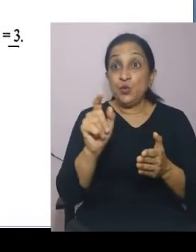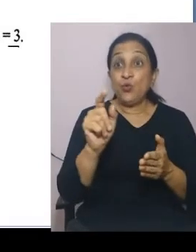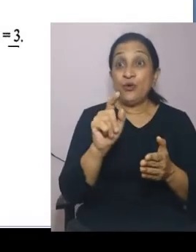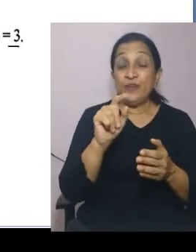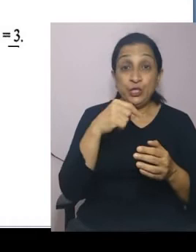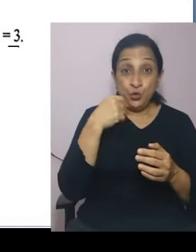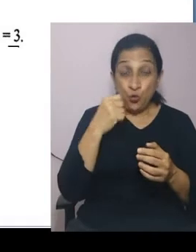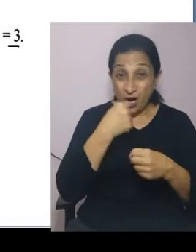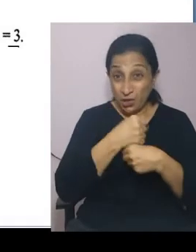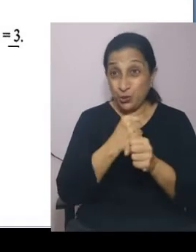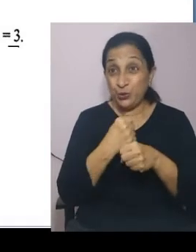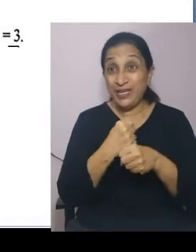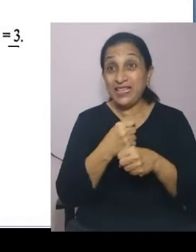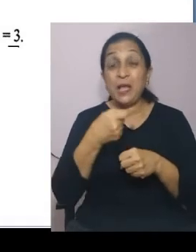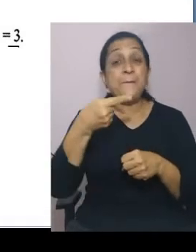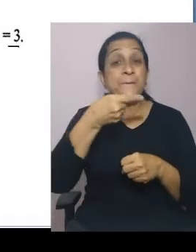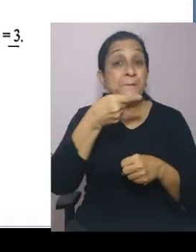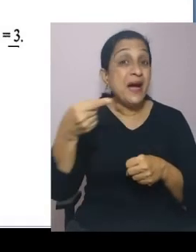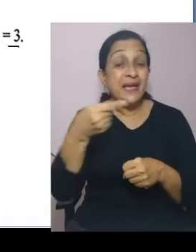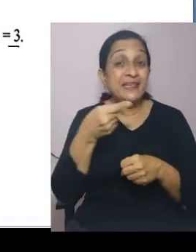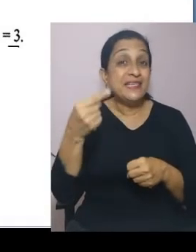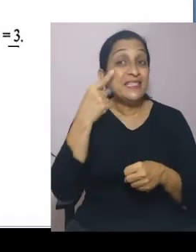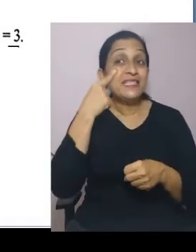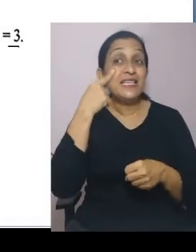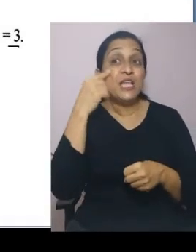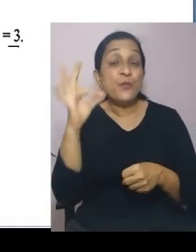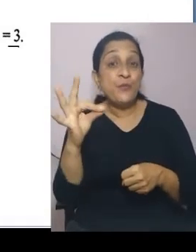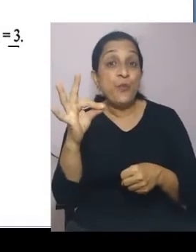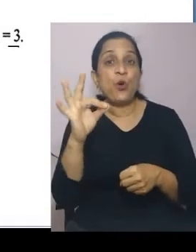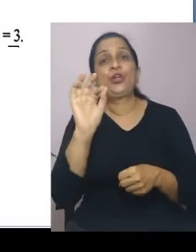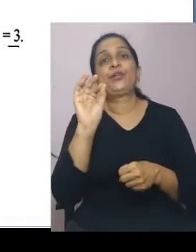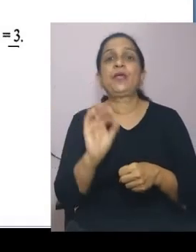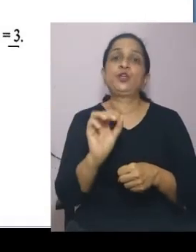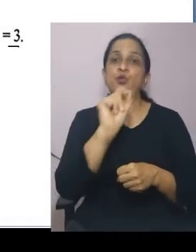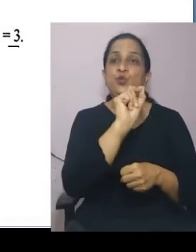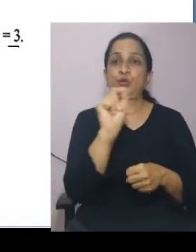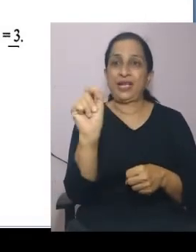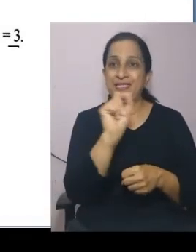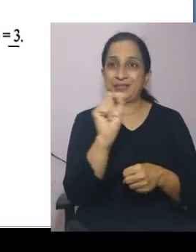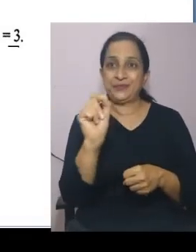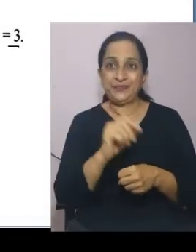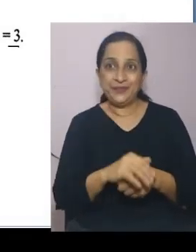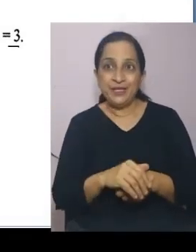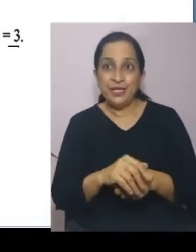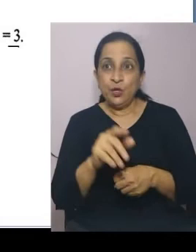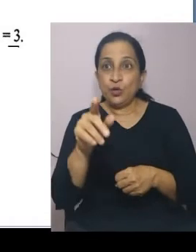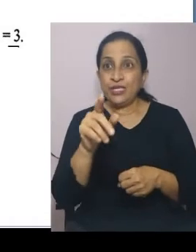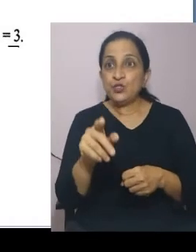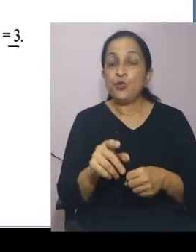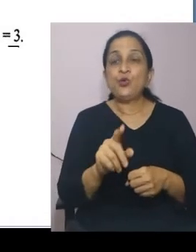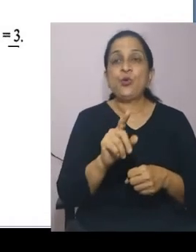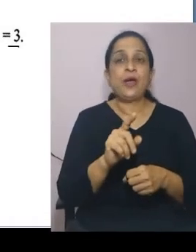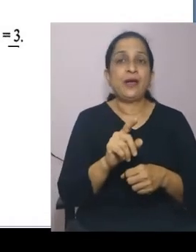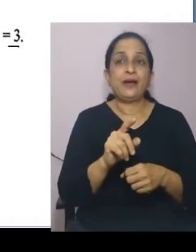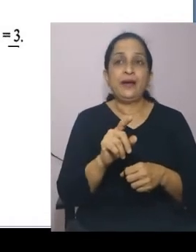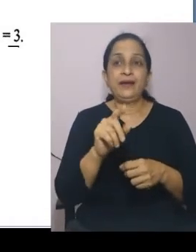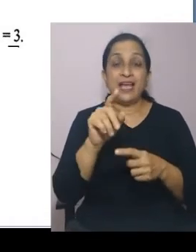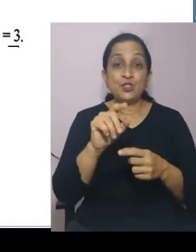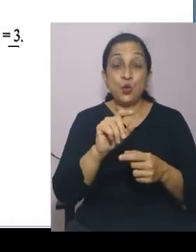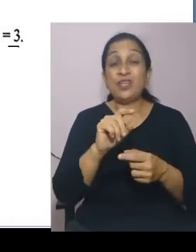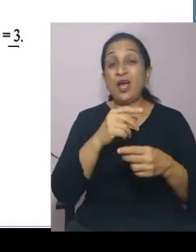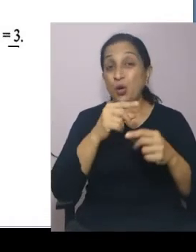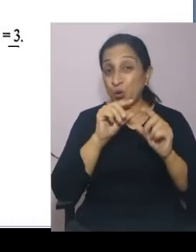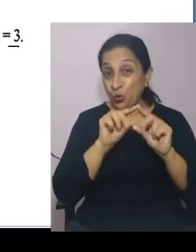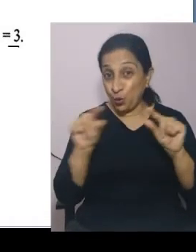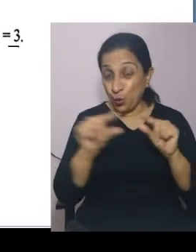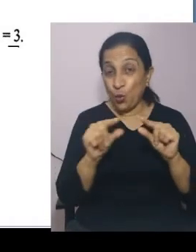minus. You take this column, okay, then value to be considered is 2. So this row and